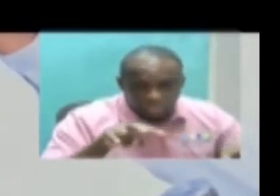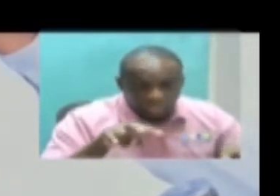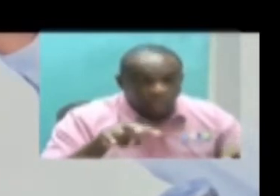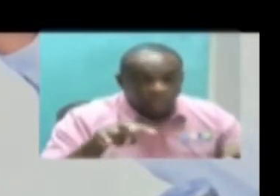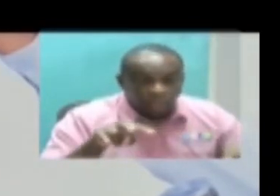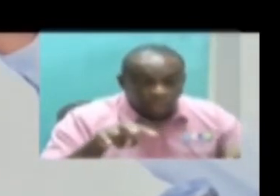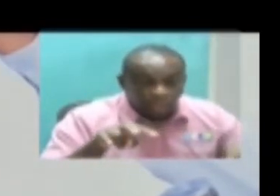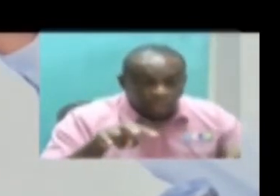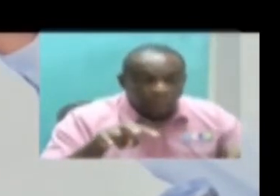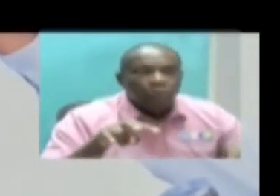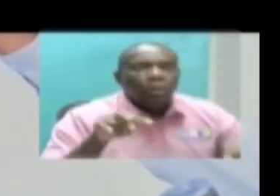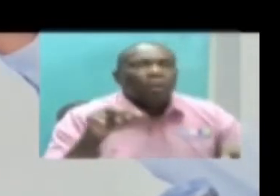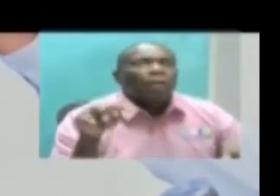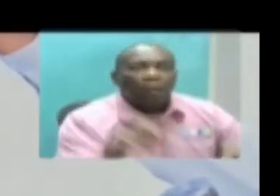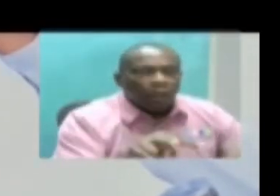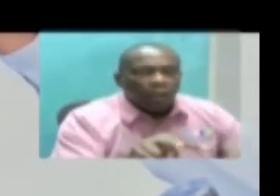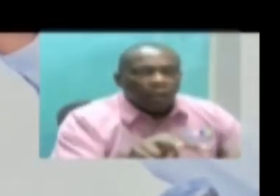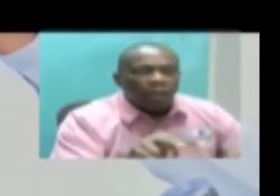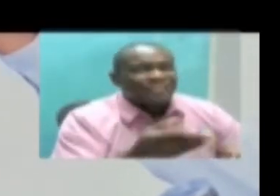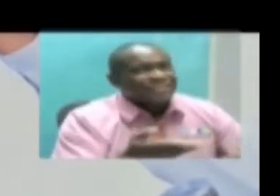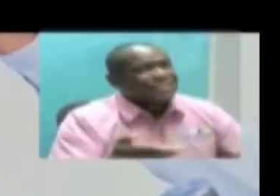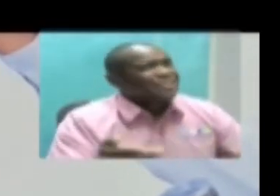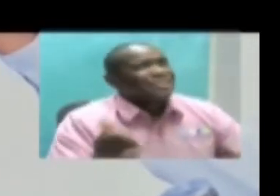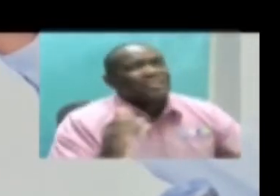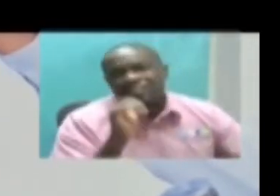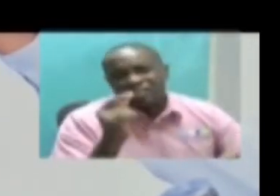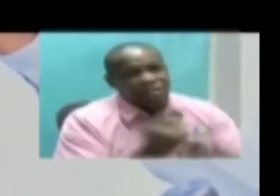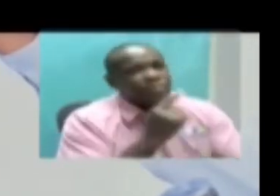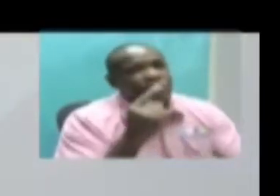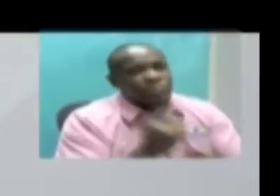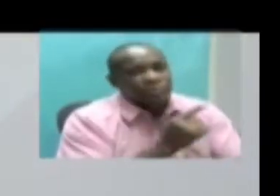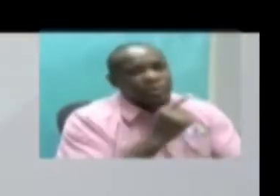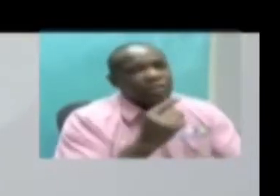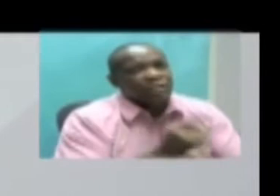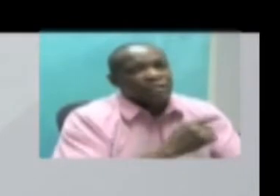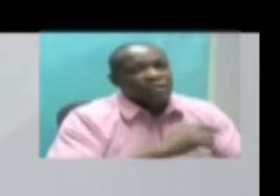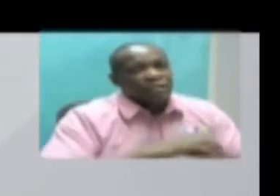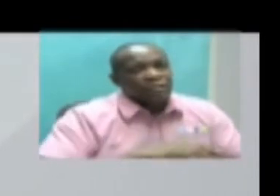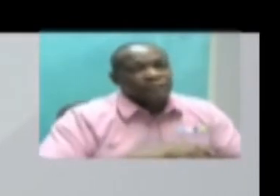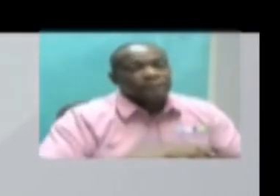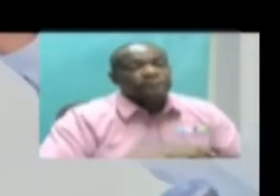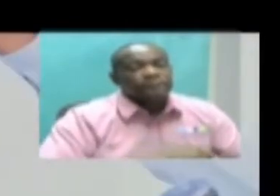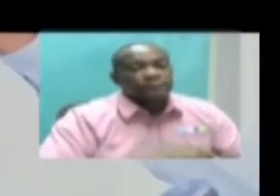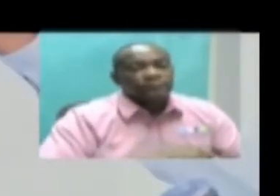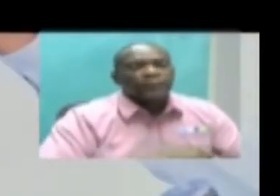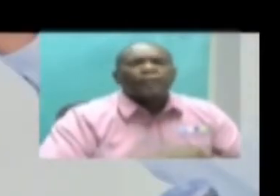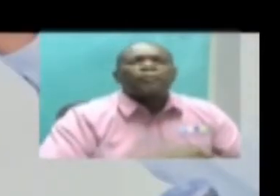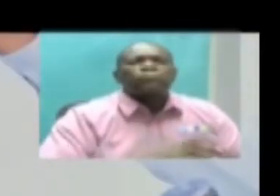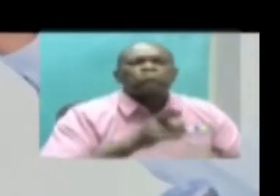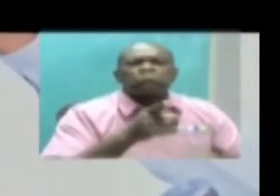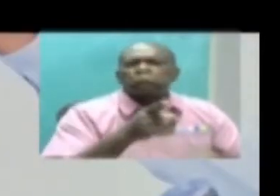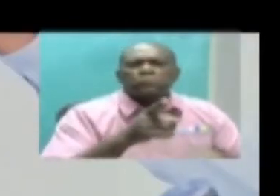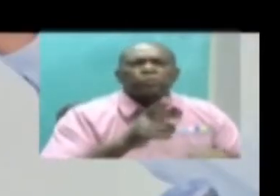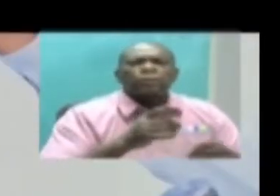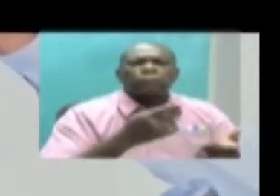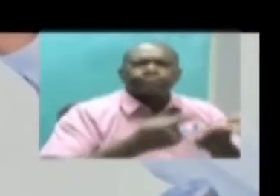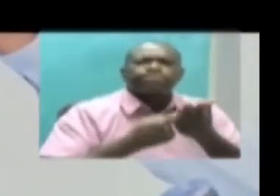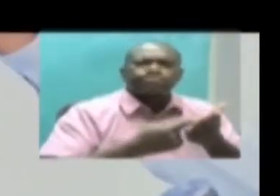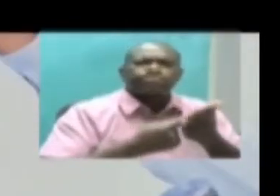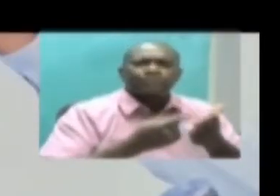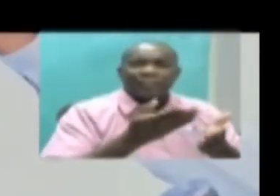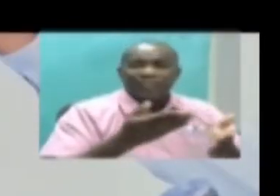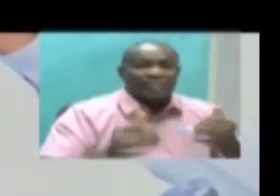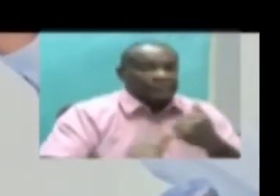talking about it, mm-hmm. the dangers existed before. Yes. What we are looking at now is a more